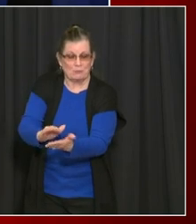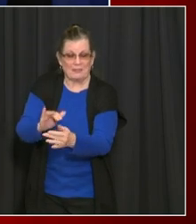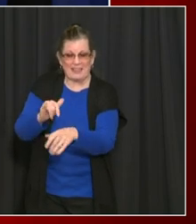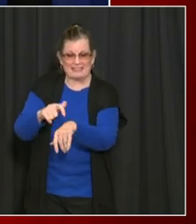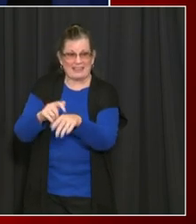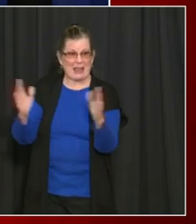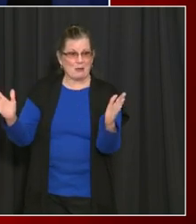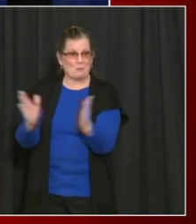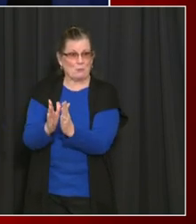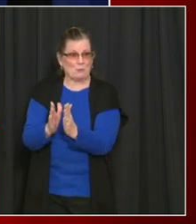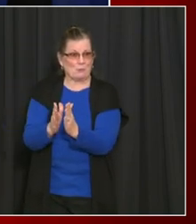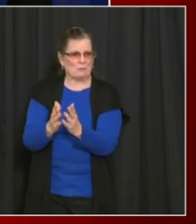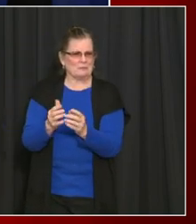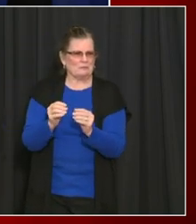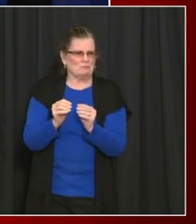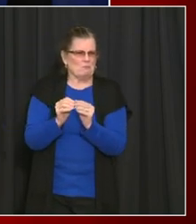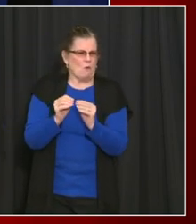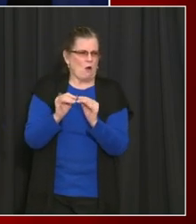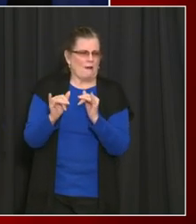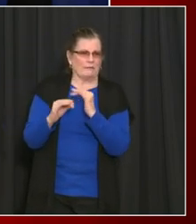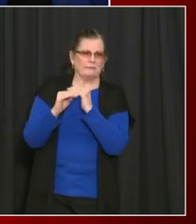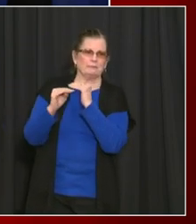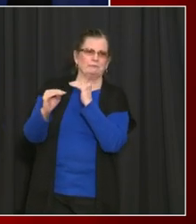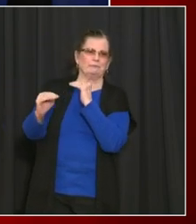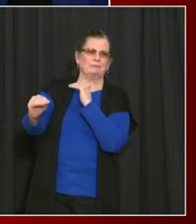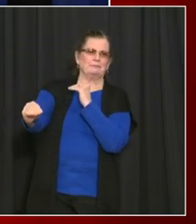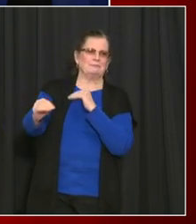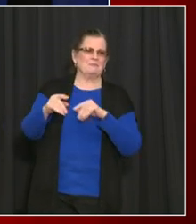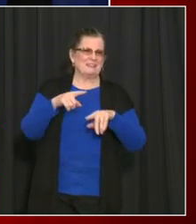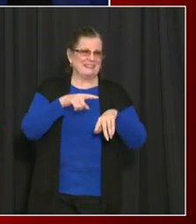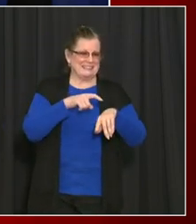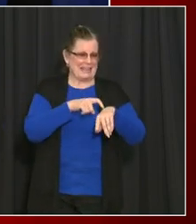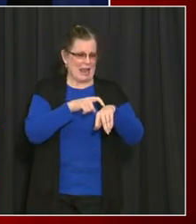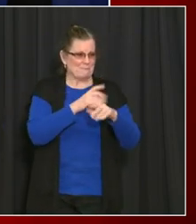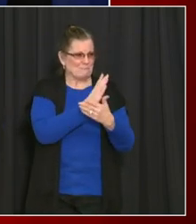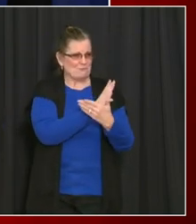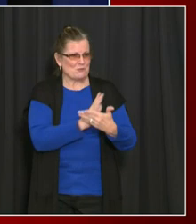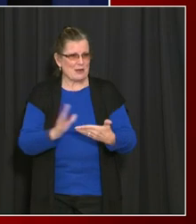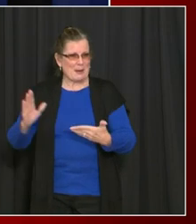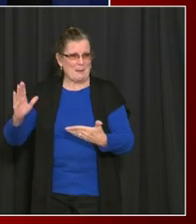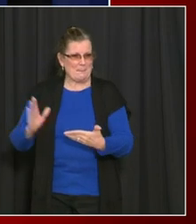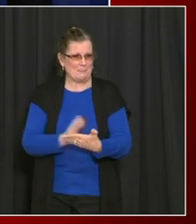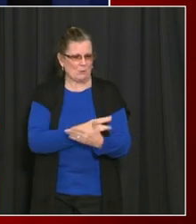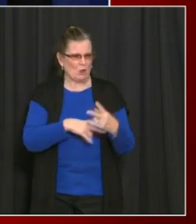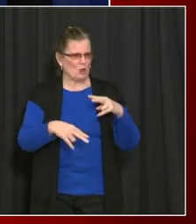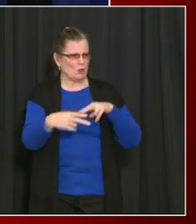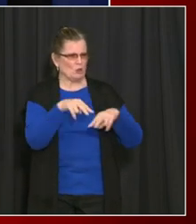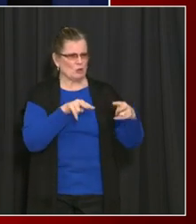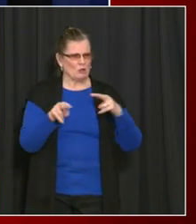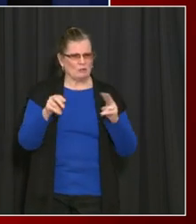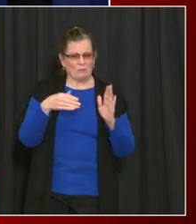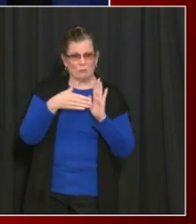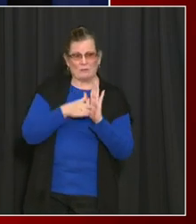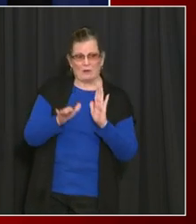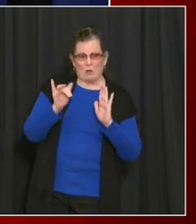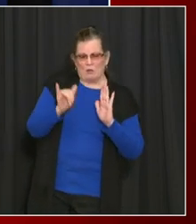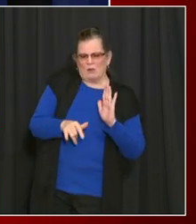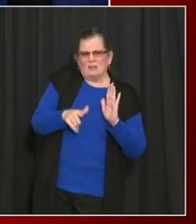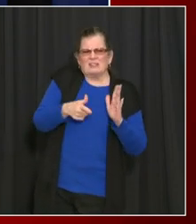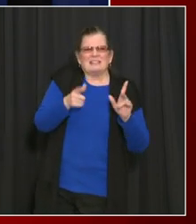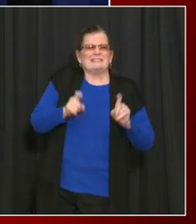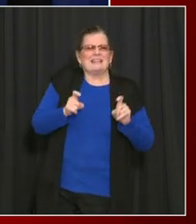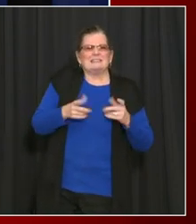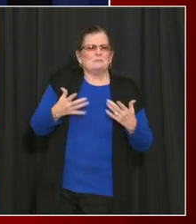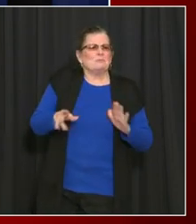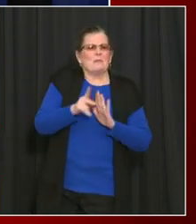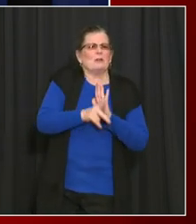is more consistent with the time frame that you are looking at, that is reflective of what your testing policies